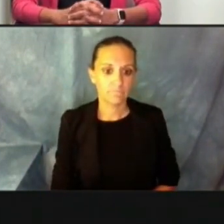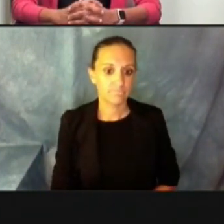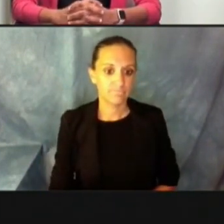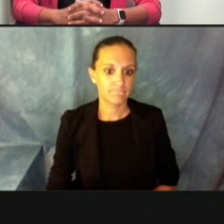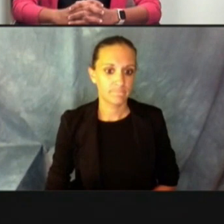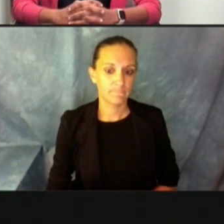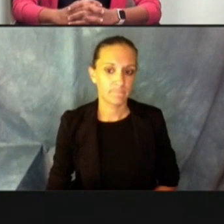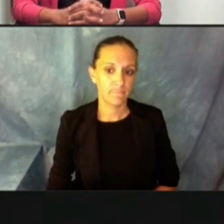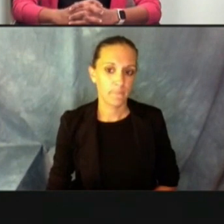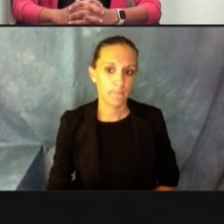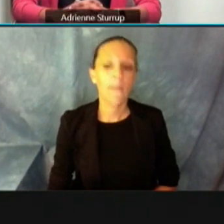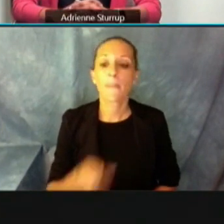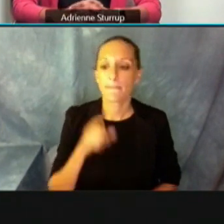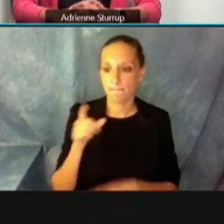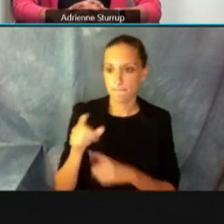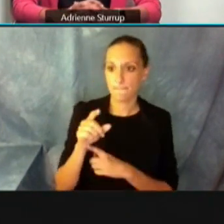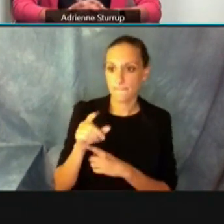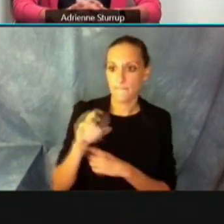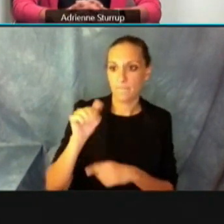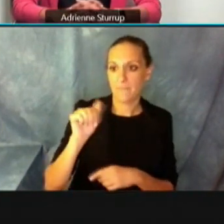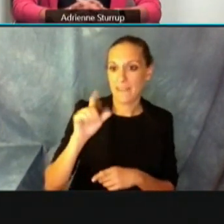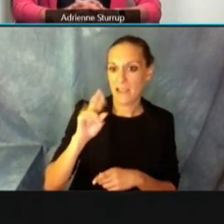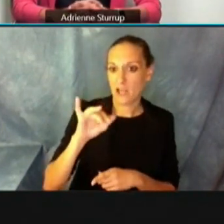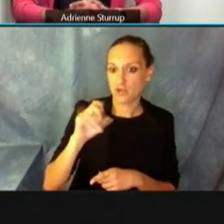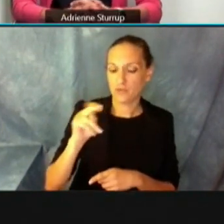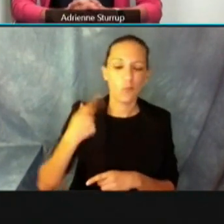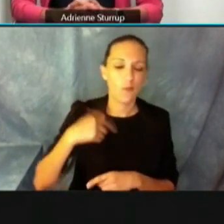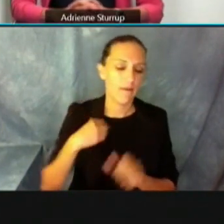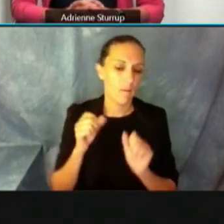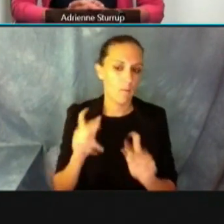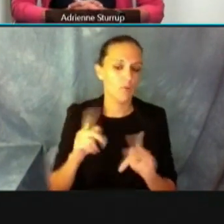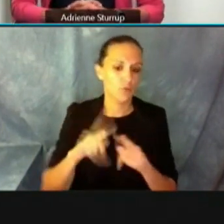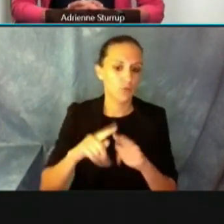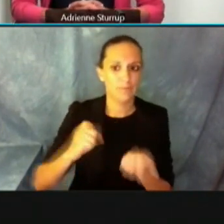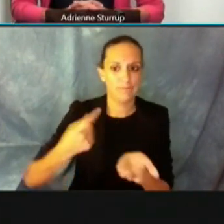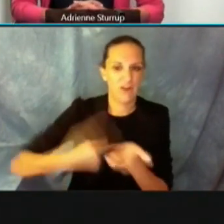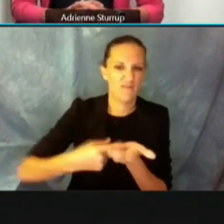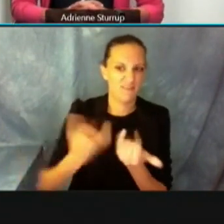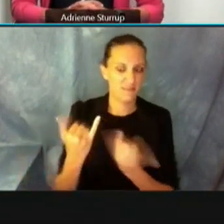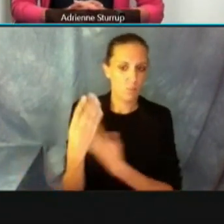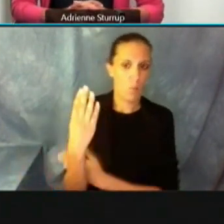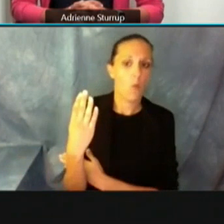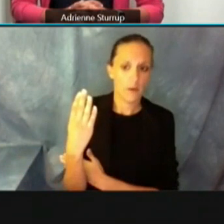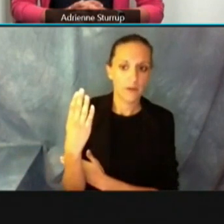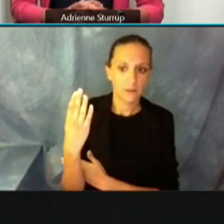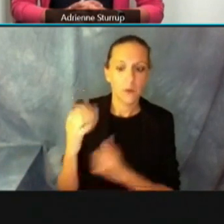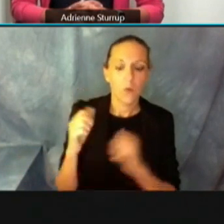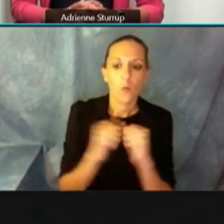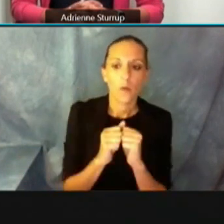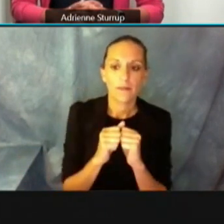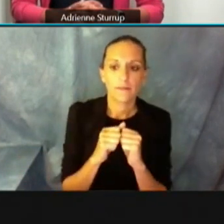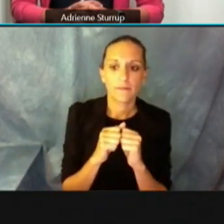We had the opportunity to be in a conversation this morning with